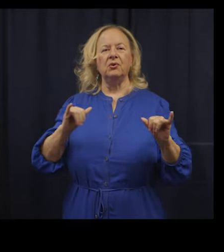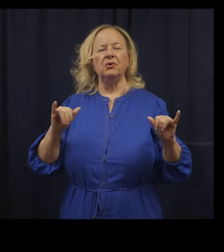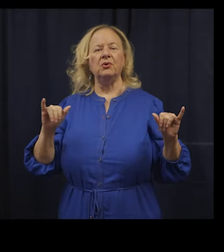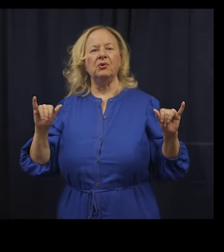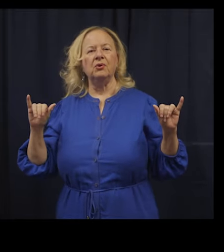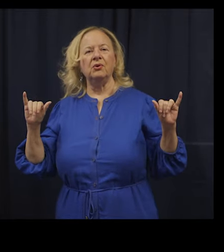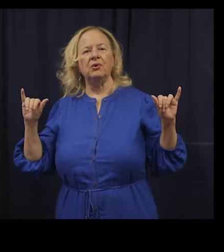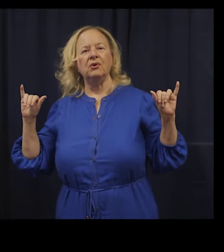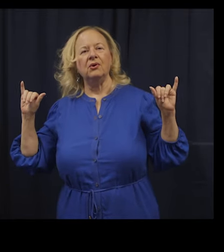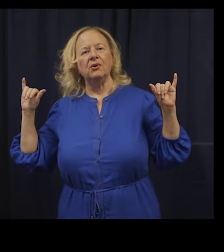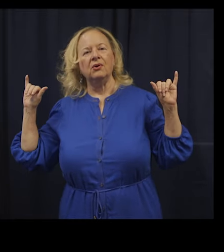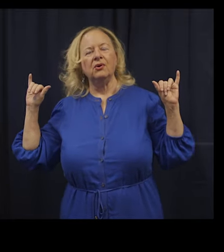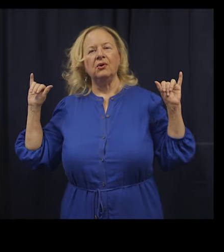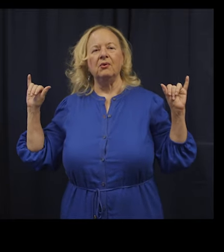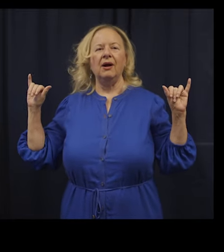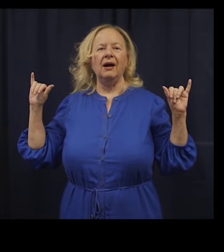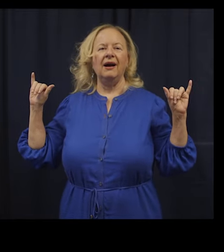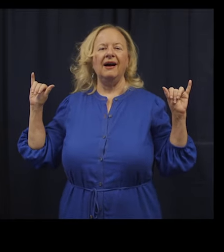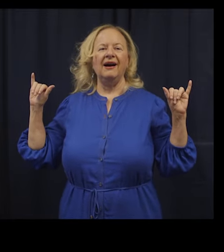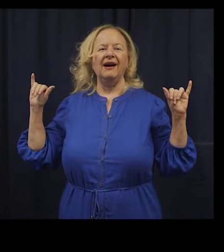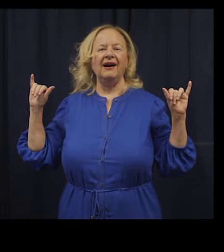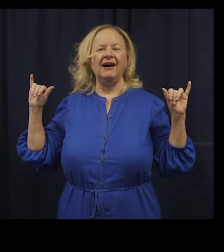Yeshua.